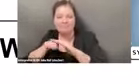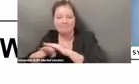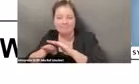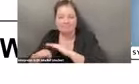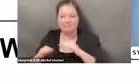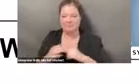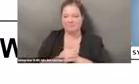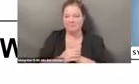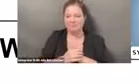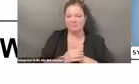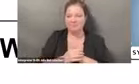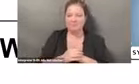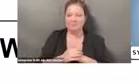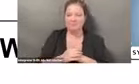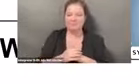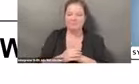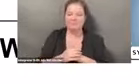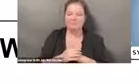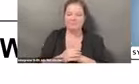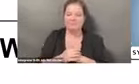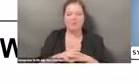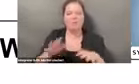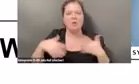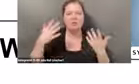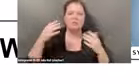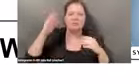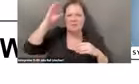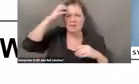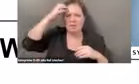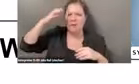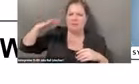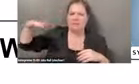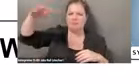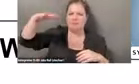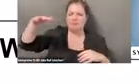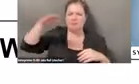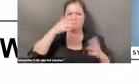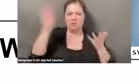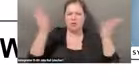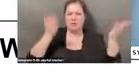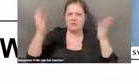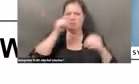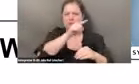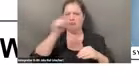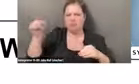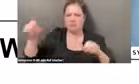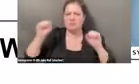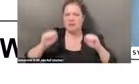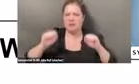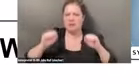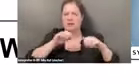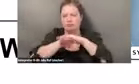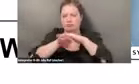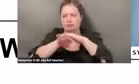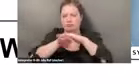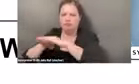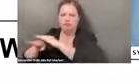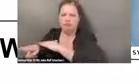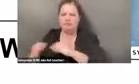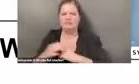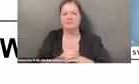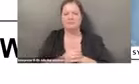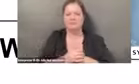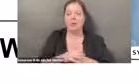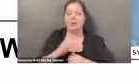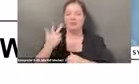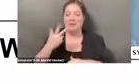Accessibility Directive is resting on 3 pillars. It has the feedback mechanism as a main